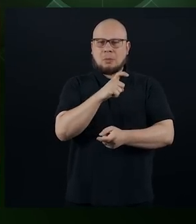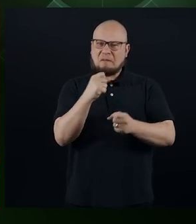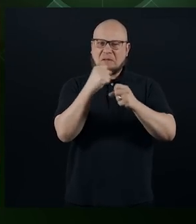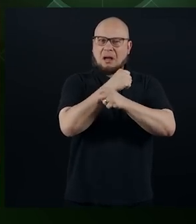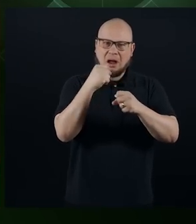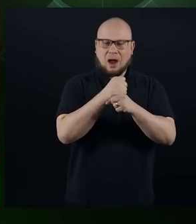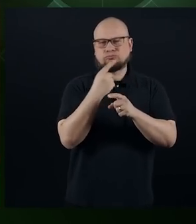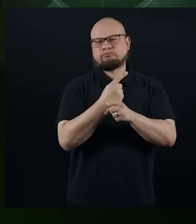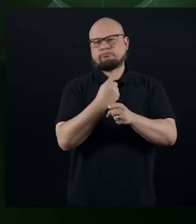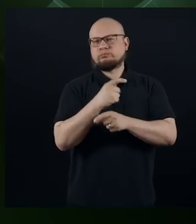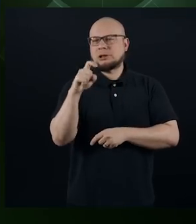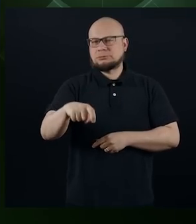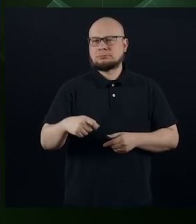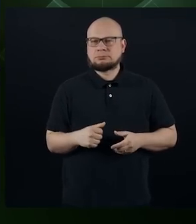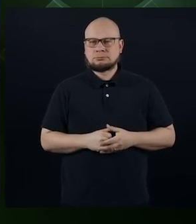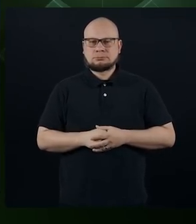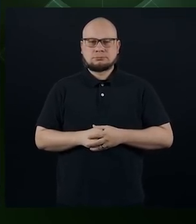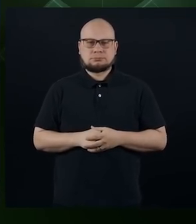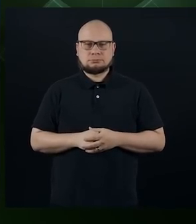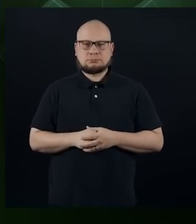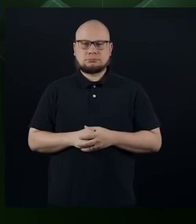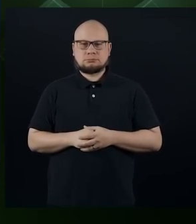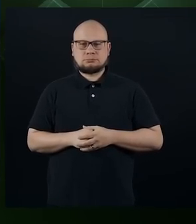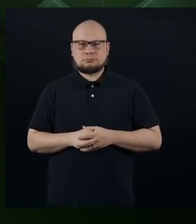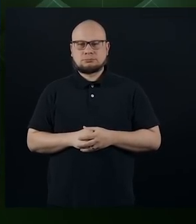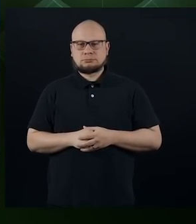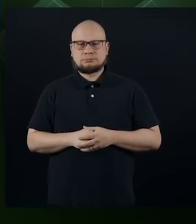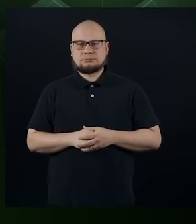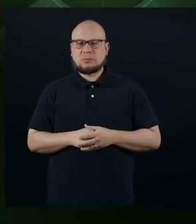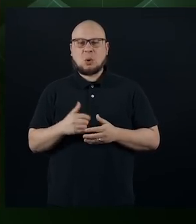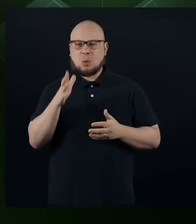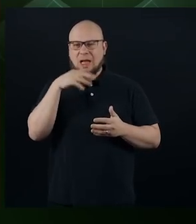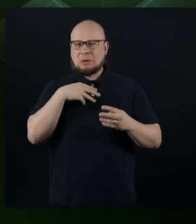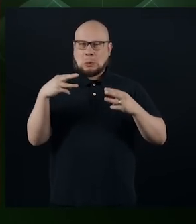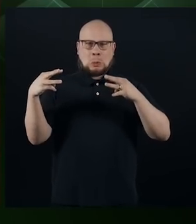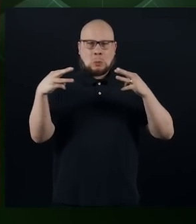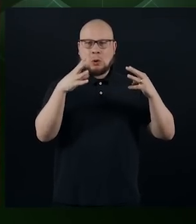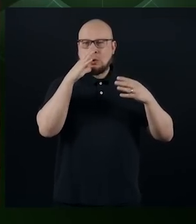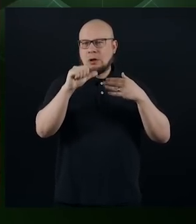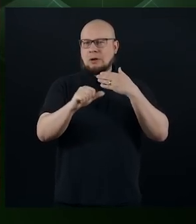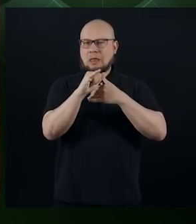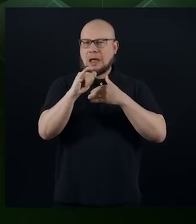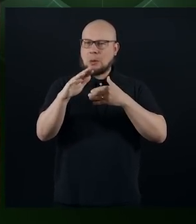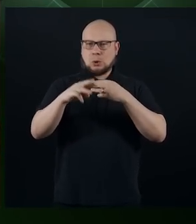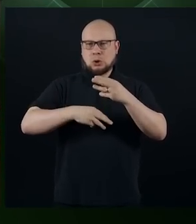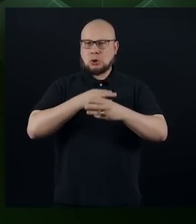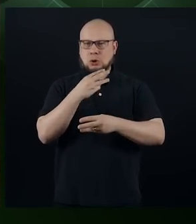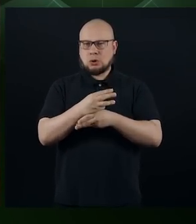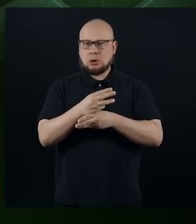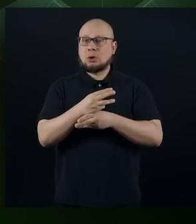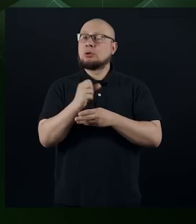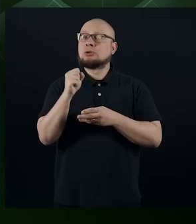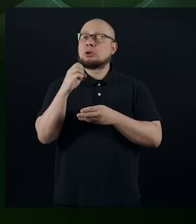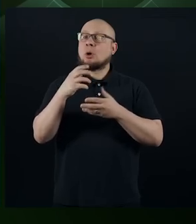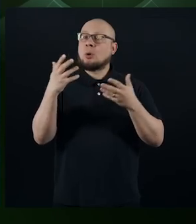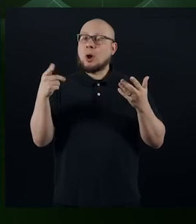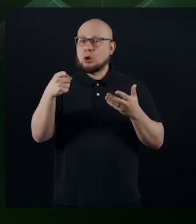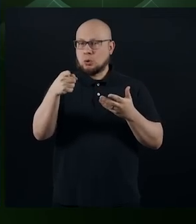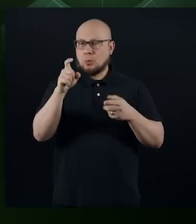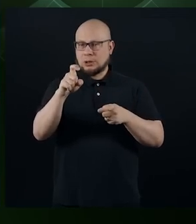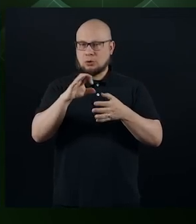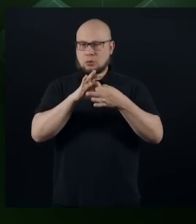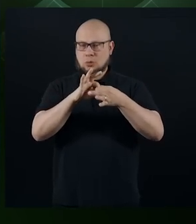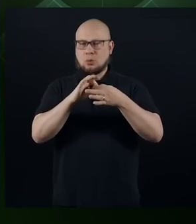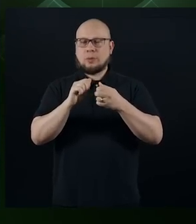the land of the dead. And this threatens the pirate's life in the Sea of Thieves. And as part of this story, you get to work with